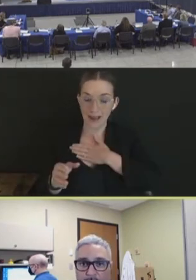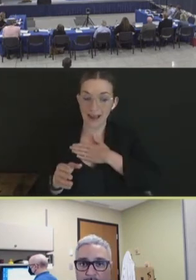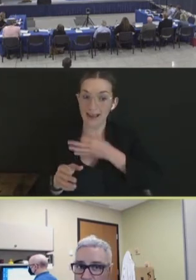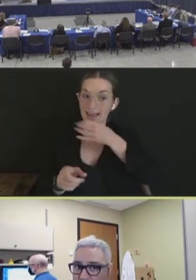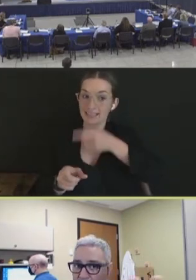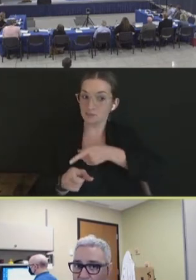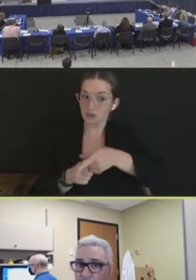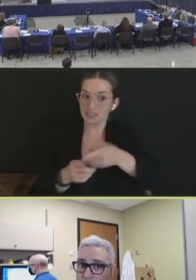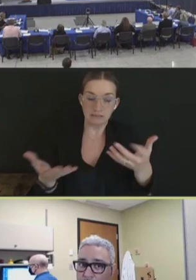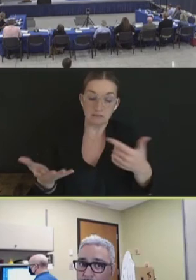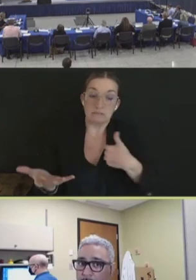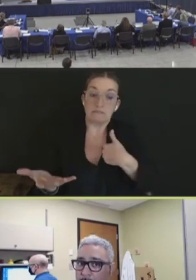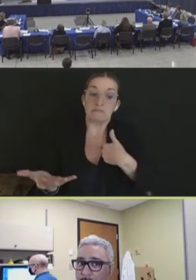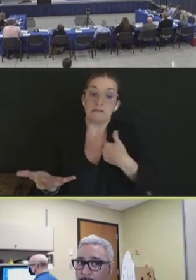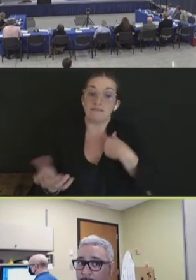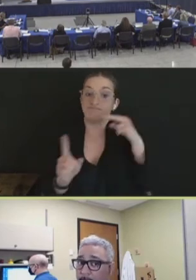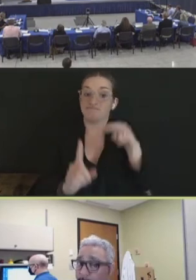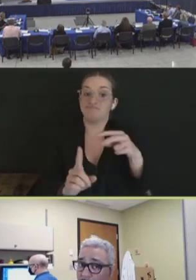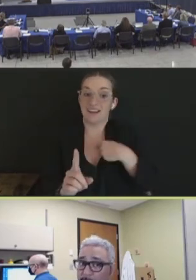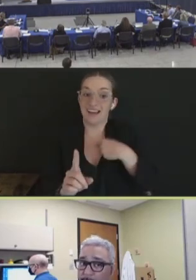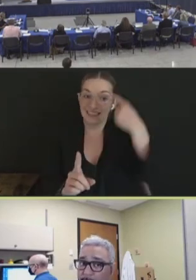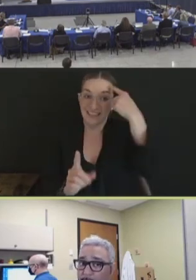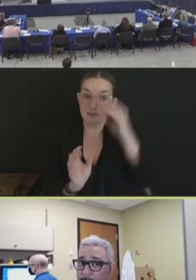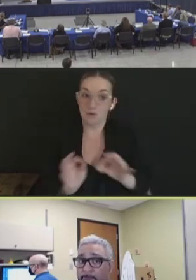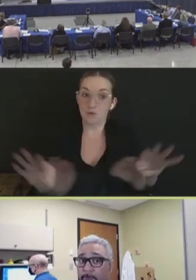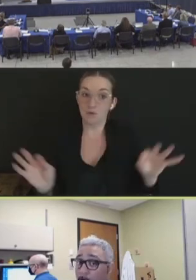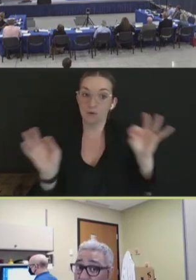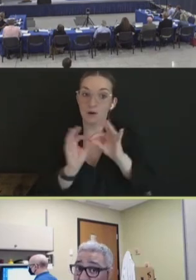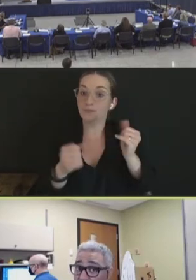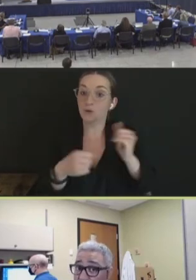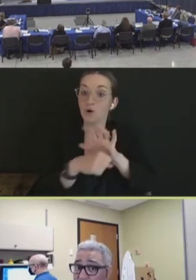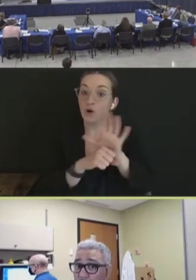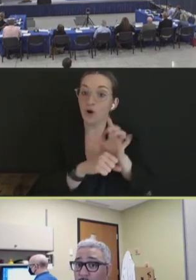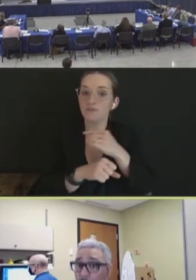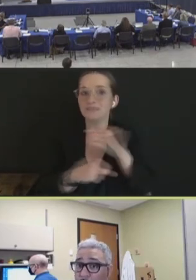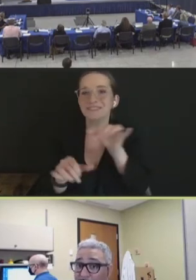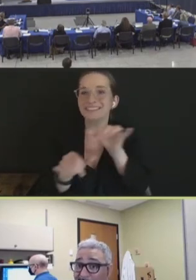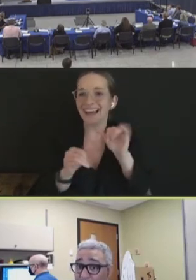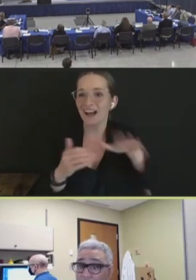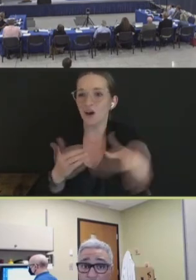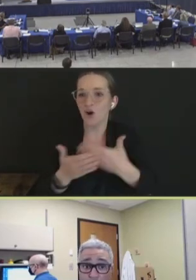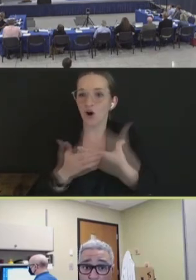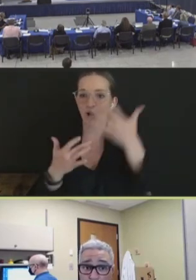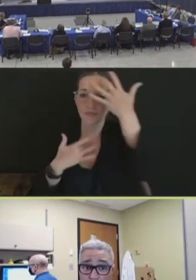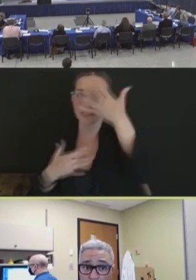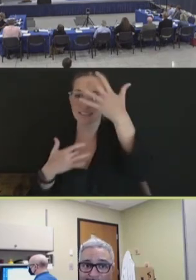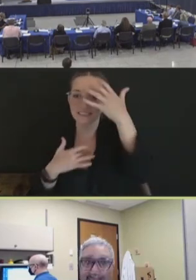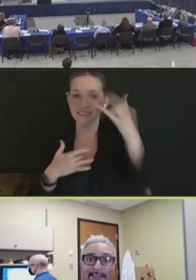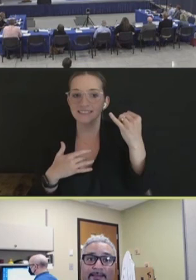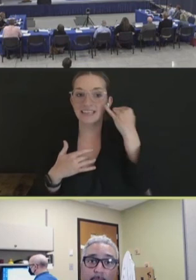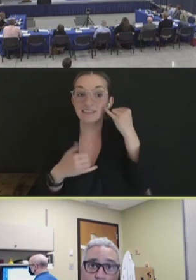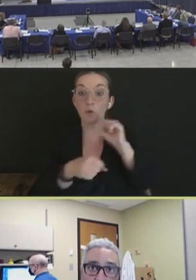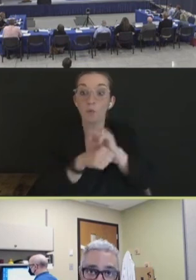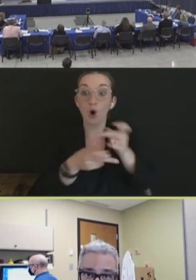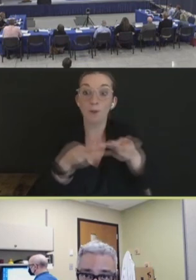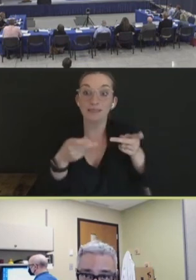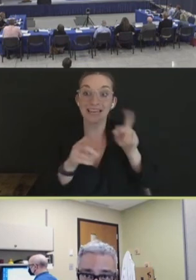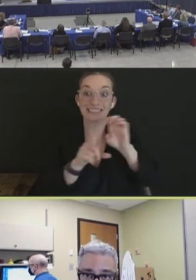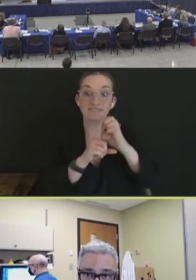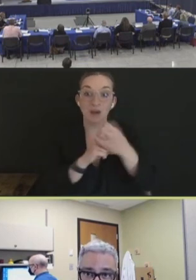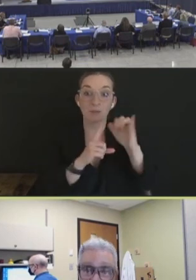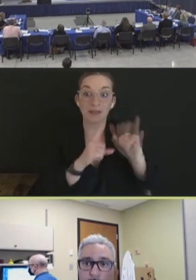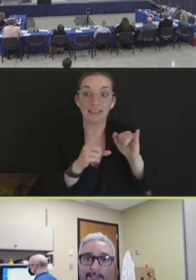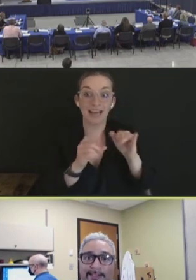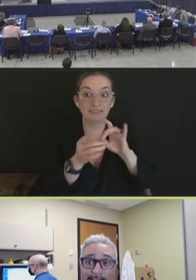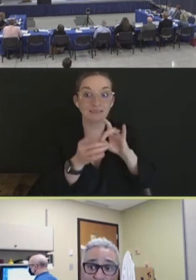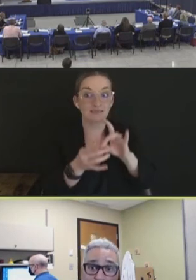I just think this is really important. Like with COVID, we saw, as with all diseases for which workplace environment is a root cause, the most marginalized